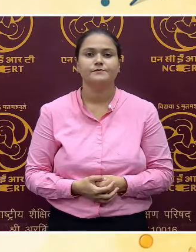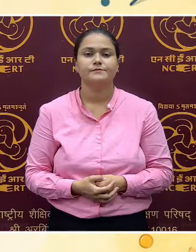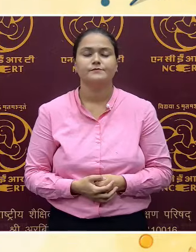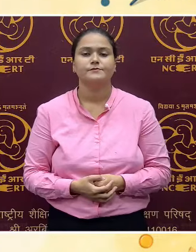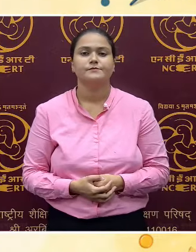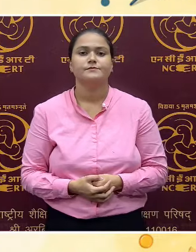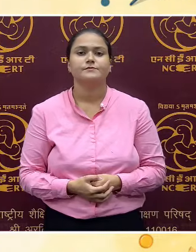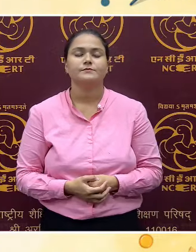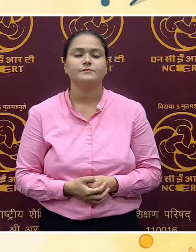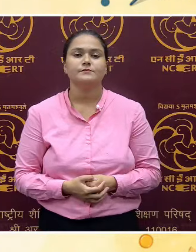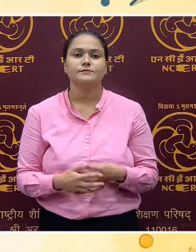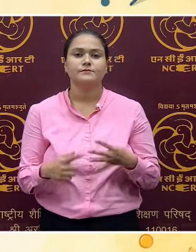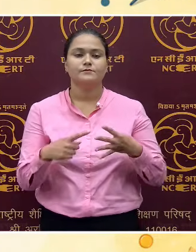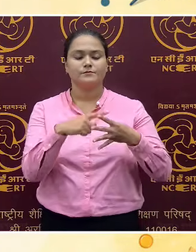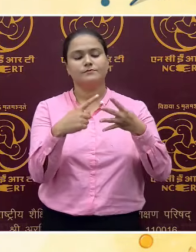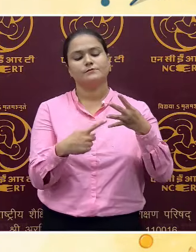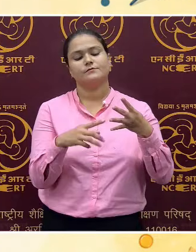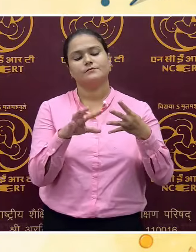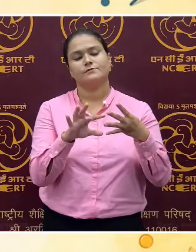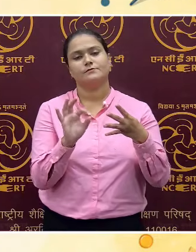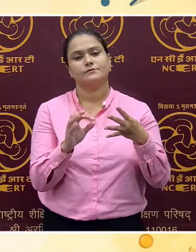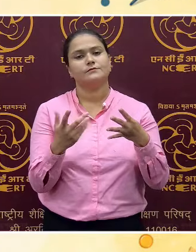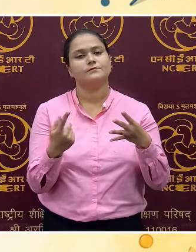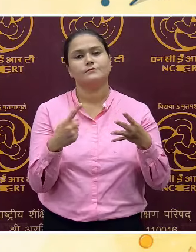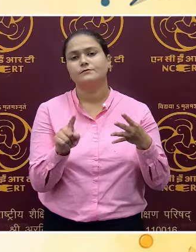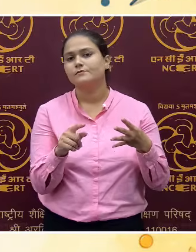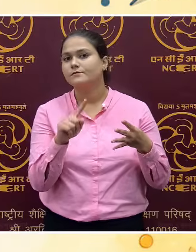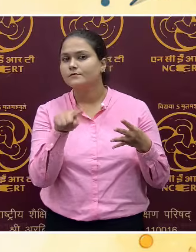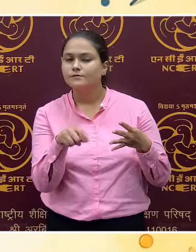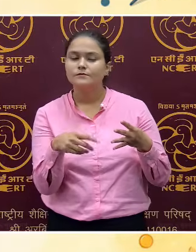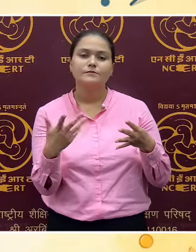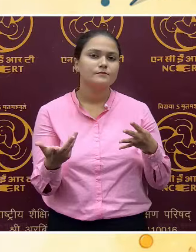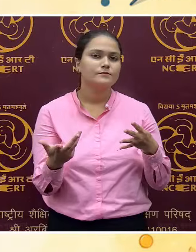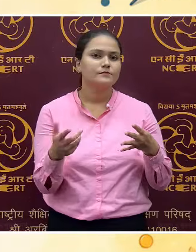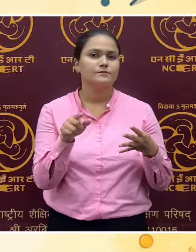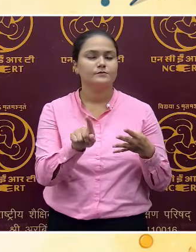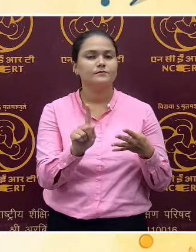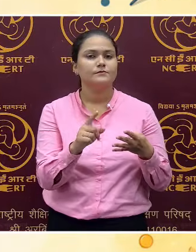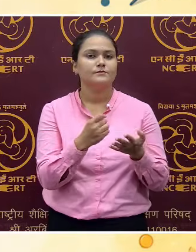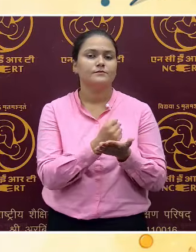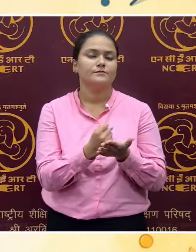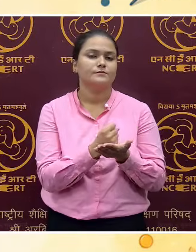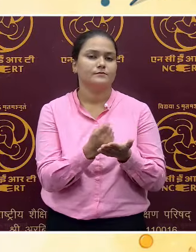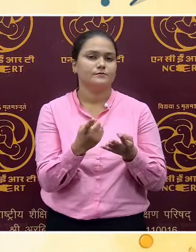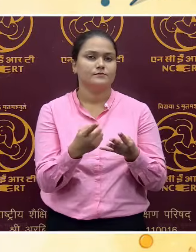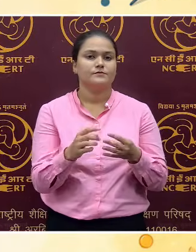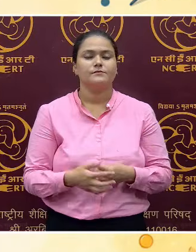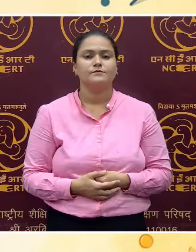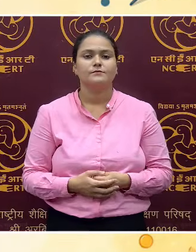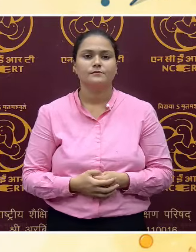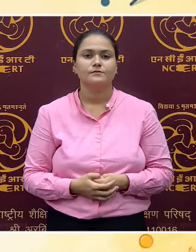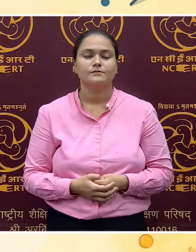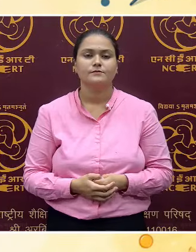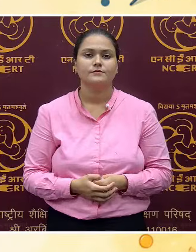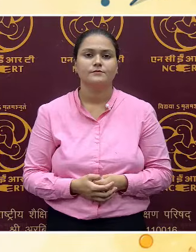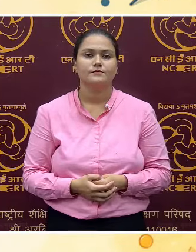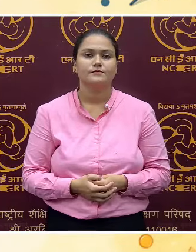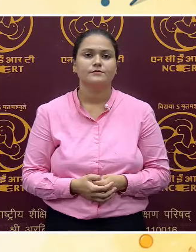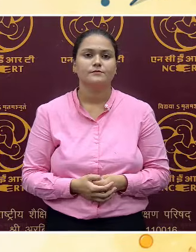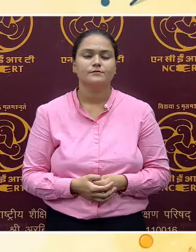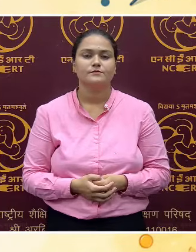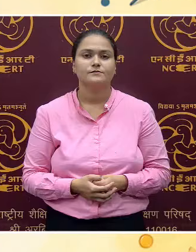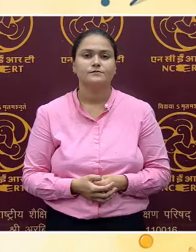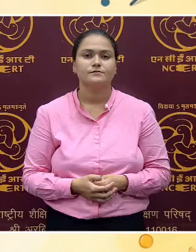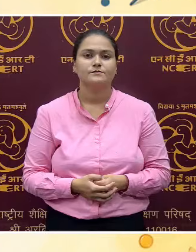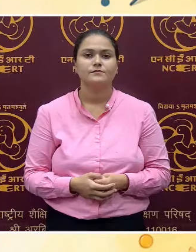is the second option. The crew set it on fire and abandoned ship. The crew set on fire and abandoned ship. So this is